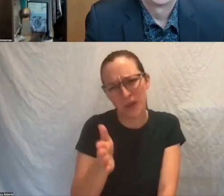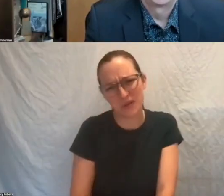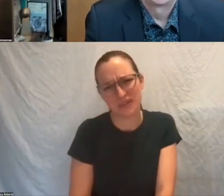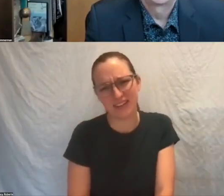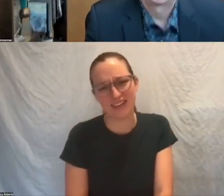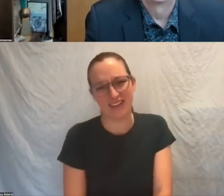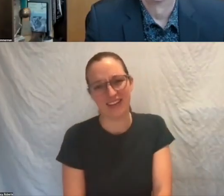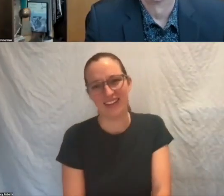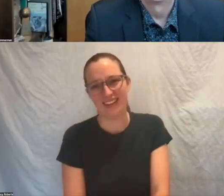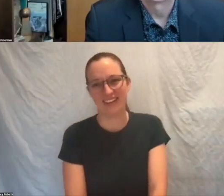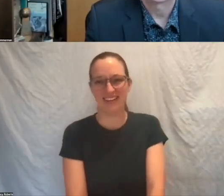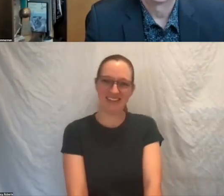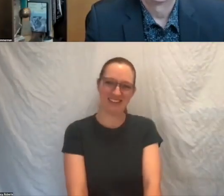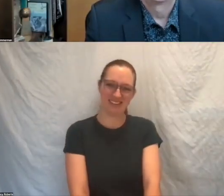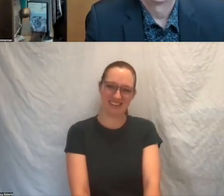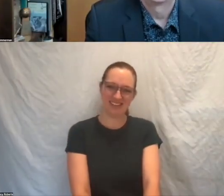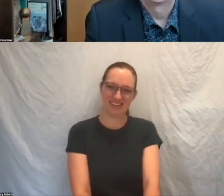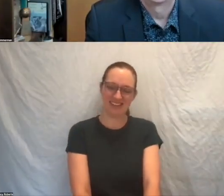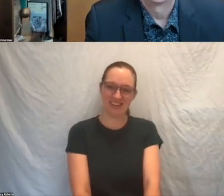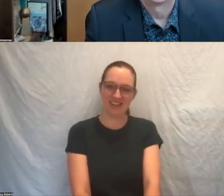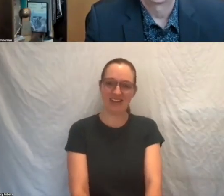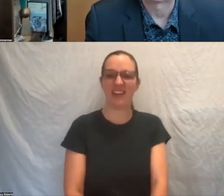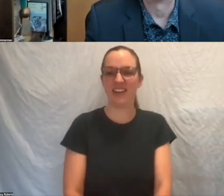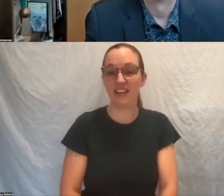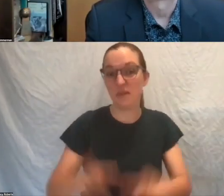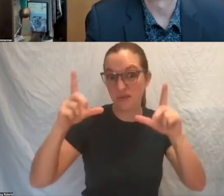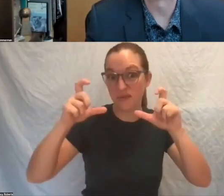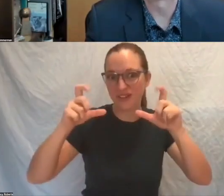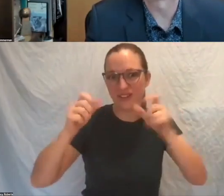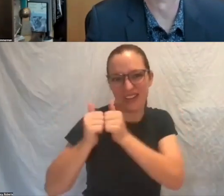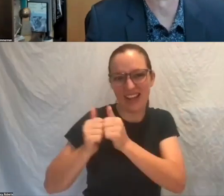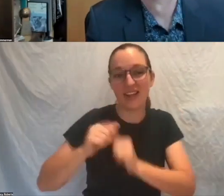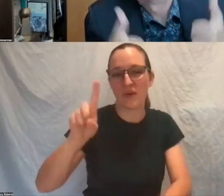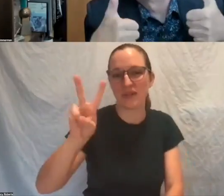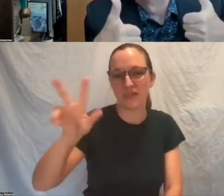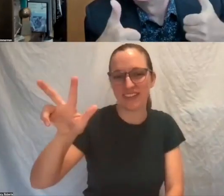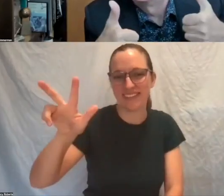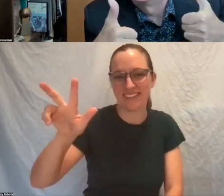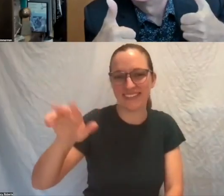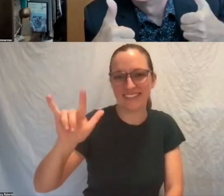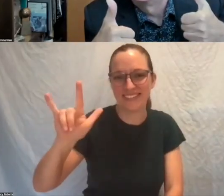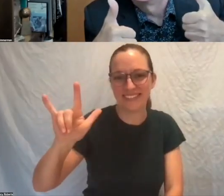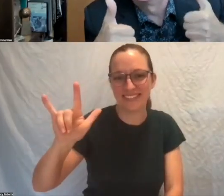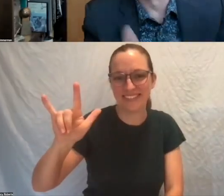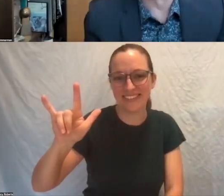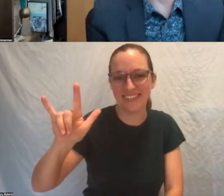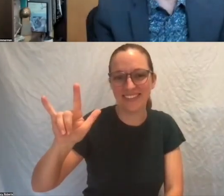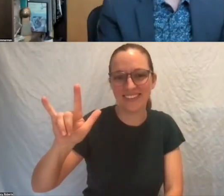Hopefully, anyways. Let me take a picture. Oh, 1, 2, 3.